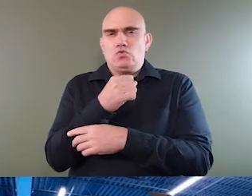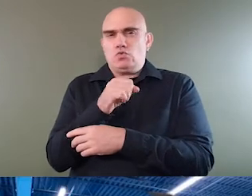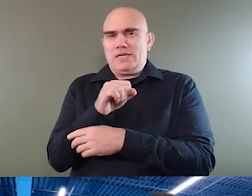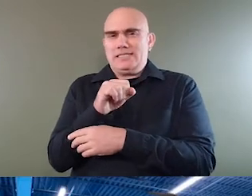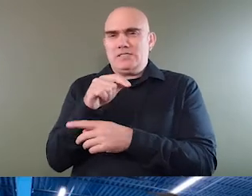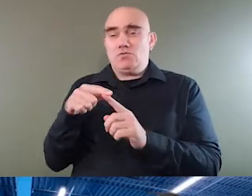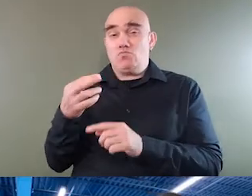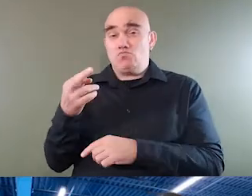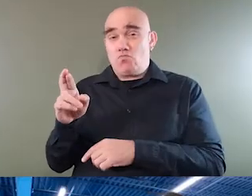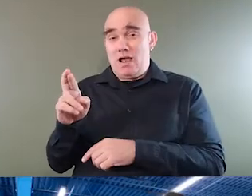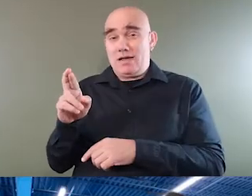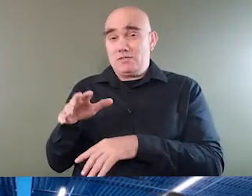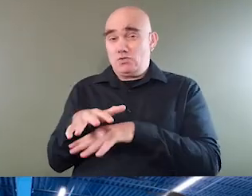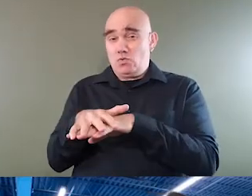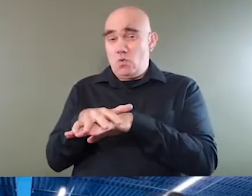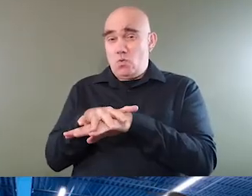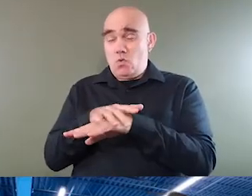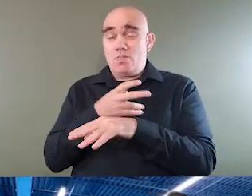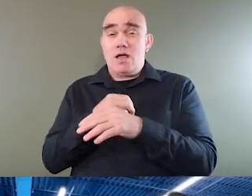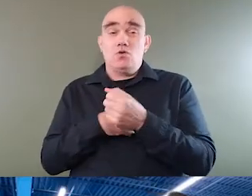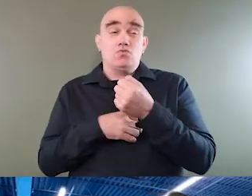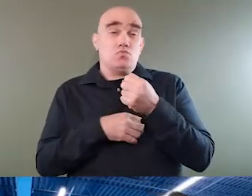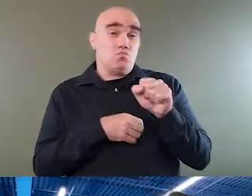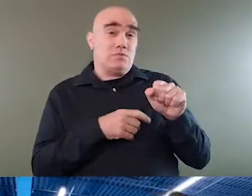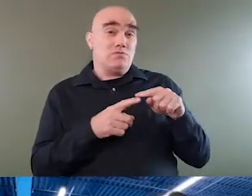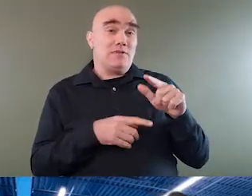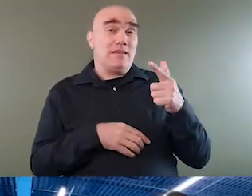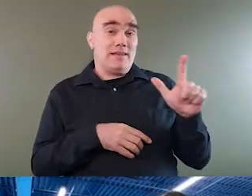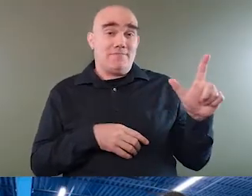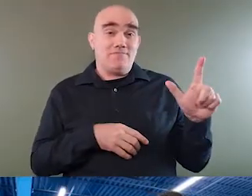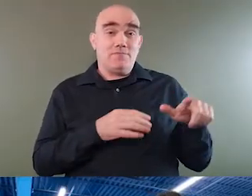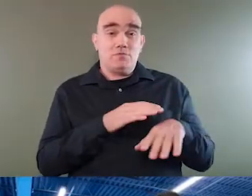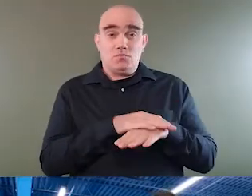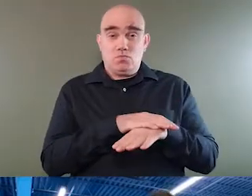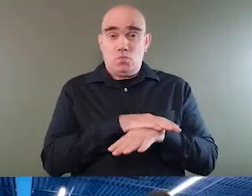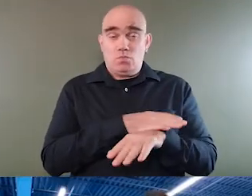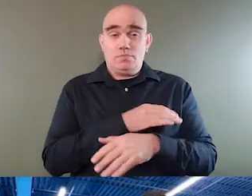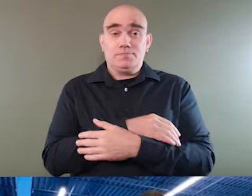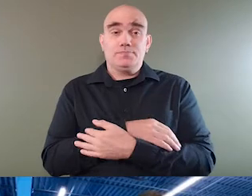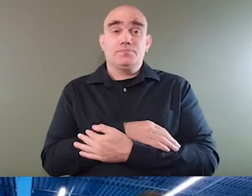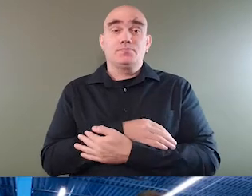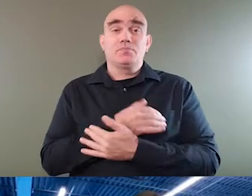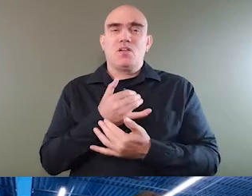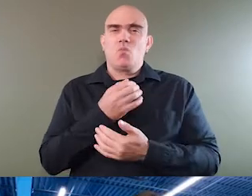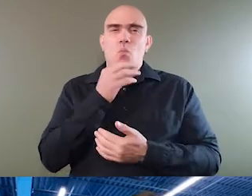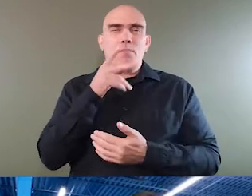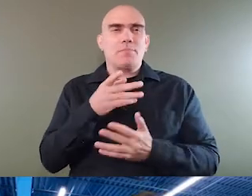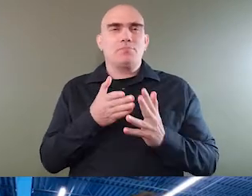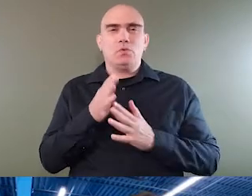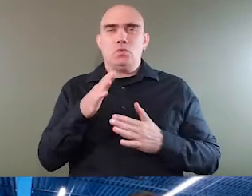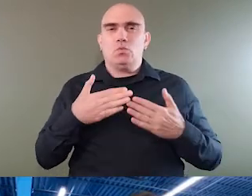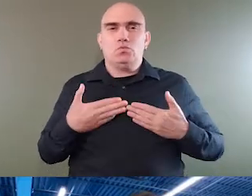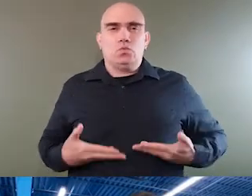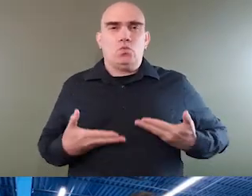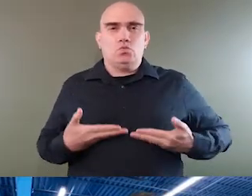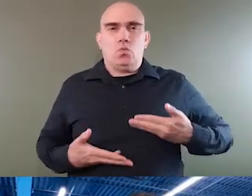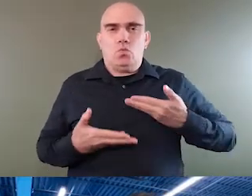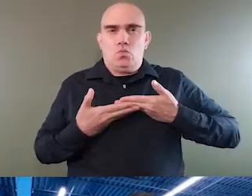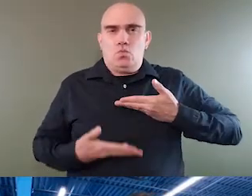right and slowly to the left. Just warming up now through your